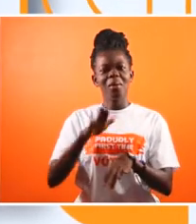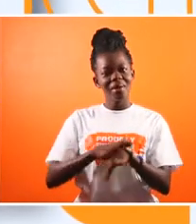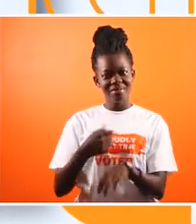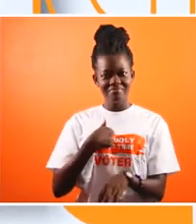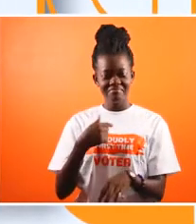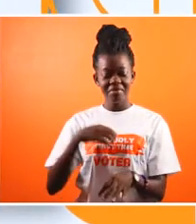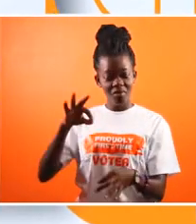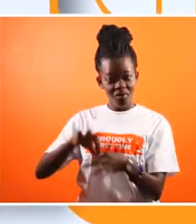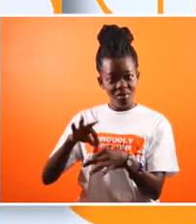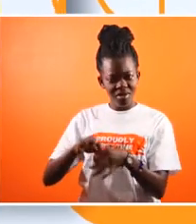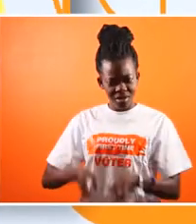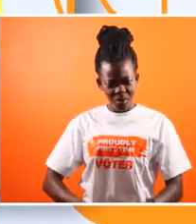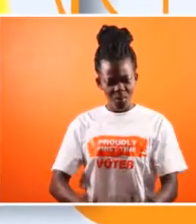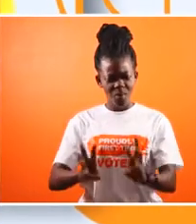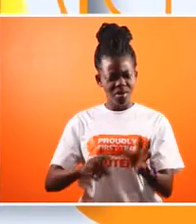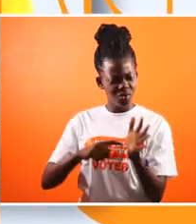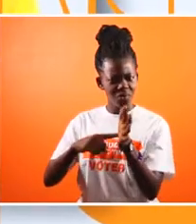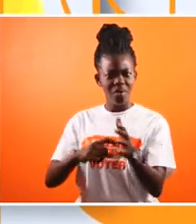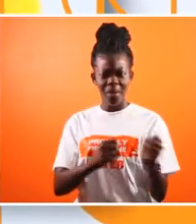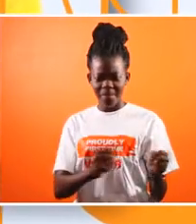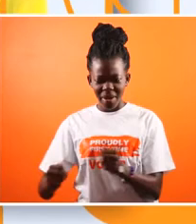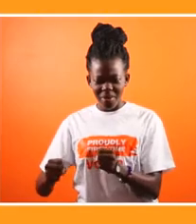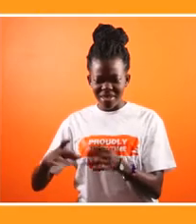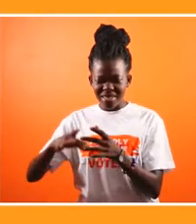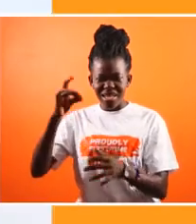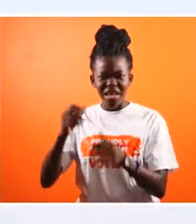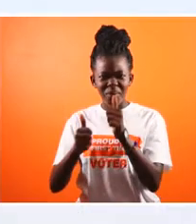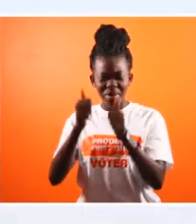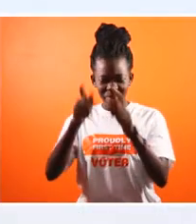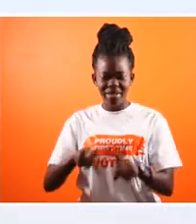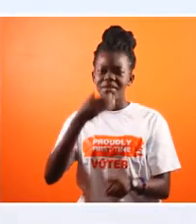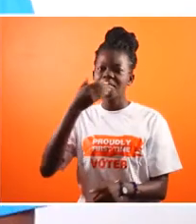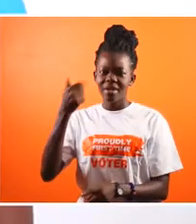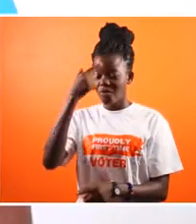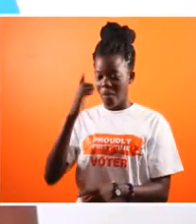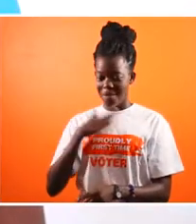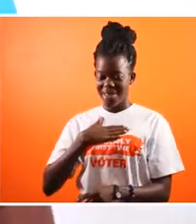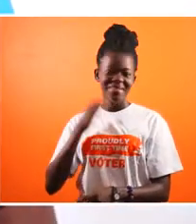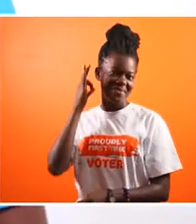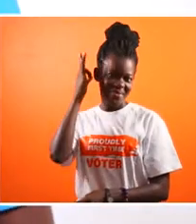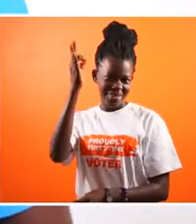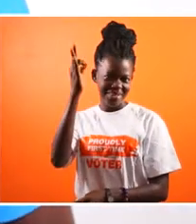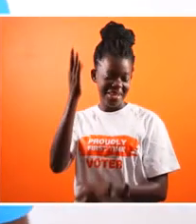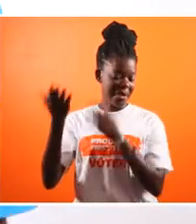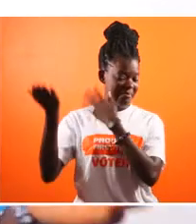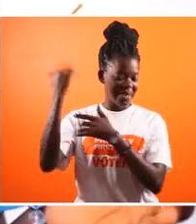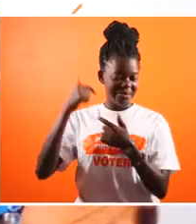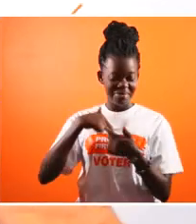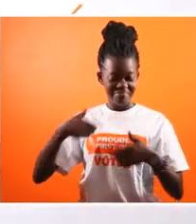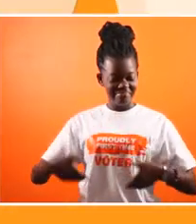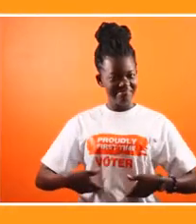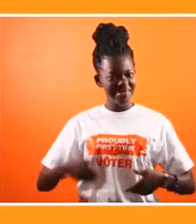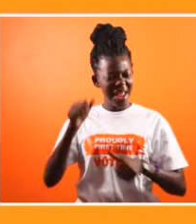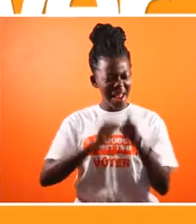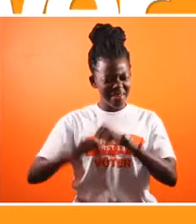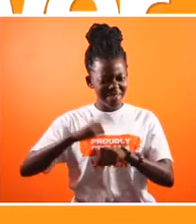exercising my power of choosing which decisions I think are best for my future and the generations to come. Ever since I was a child, all I keep hearing is